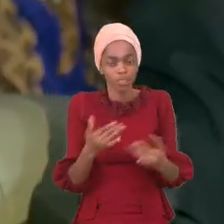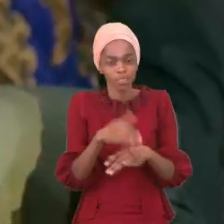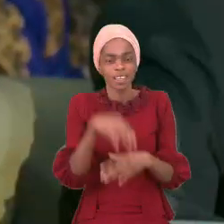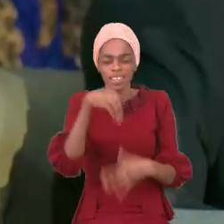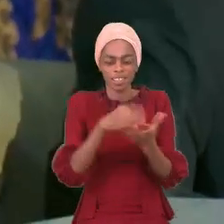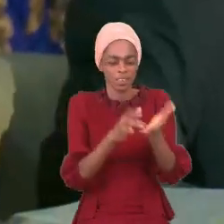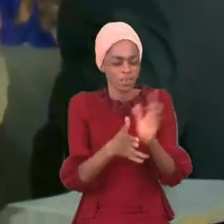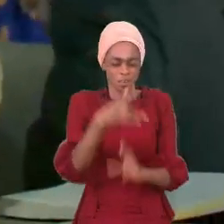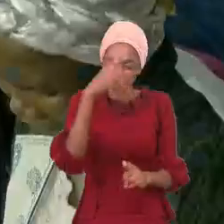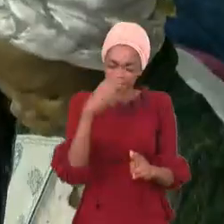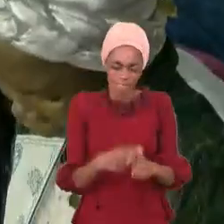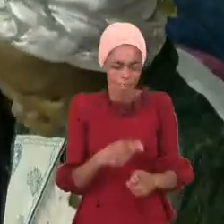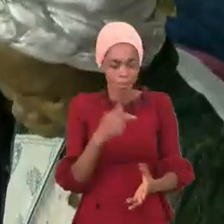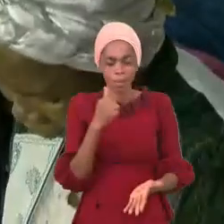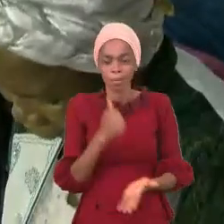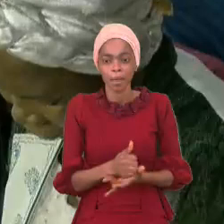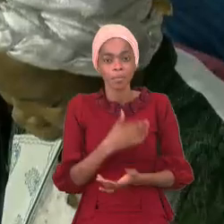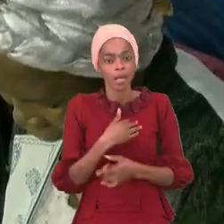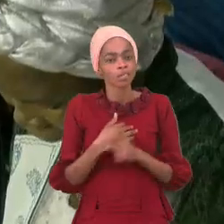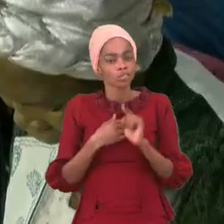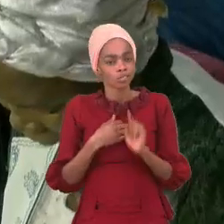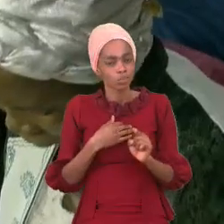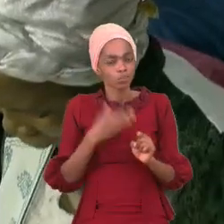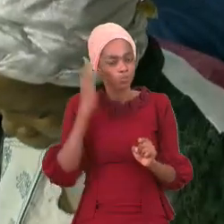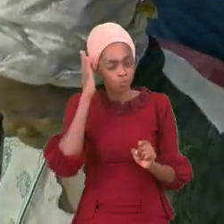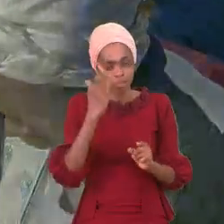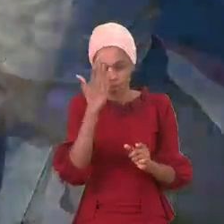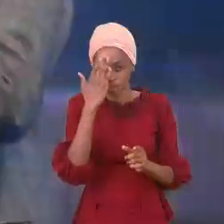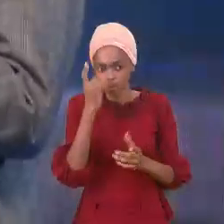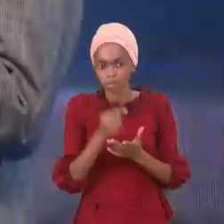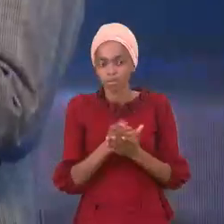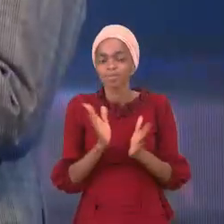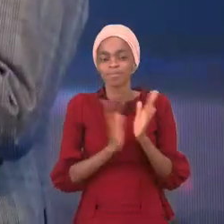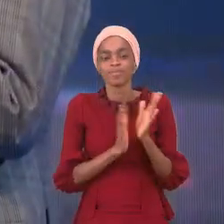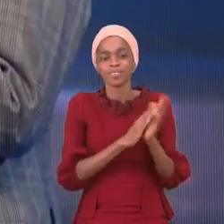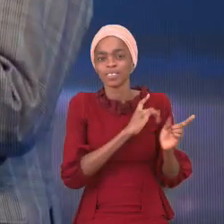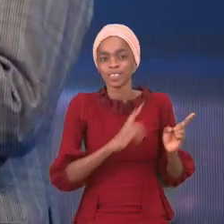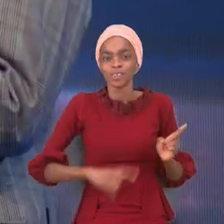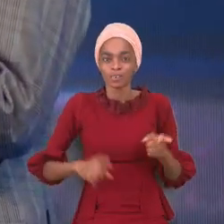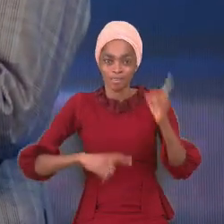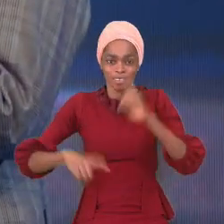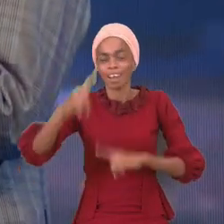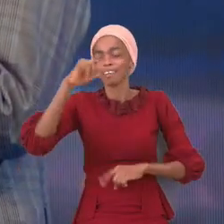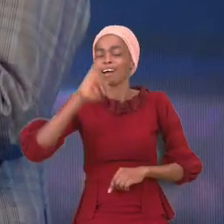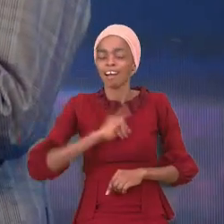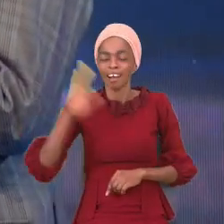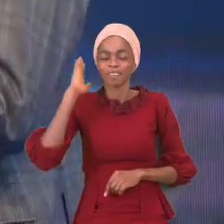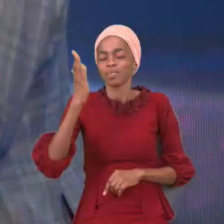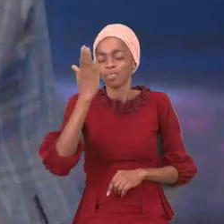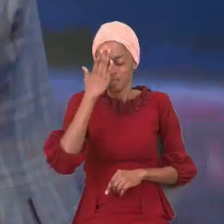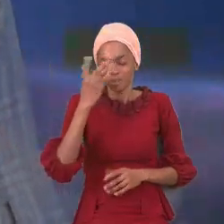Amen. And ye shall know the truth. Praise the Lord. I will know the truth.